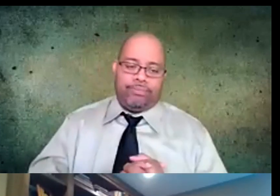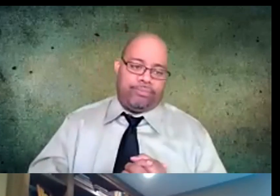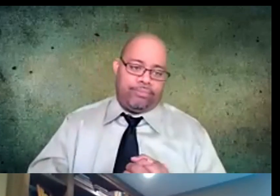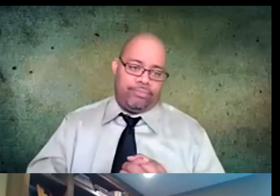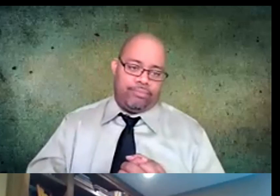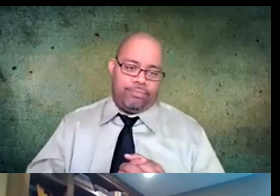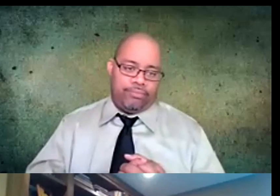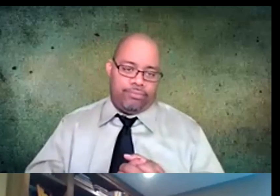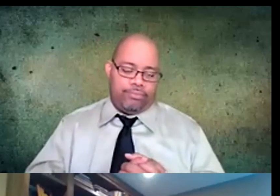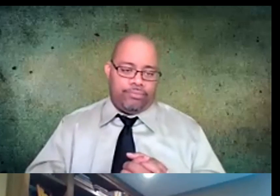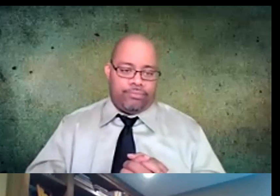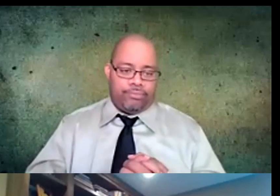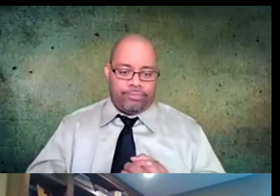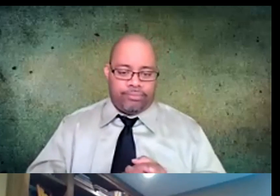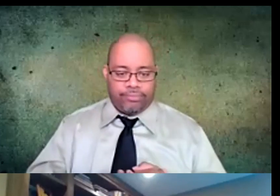direction.